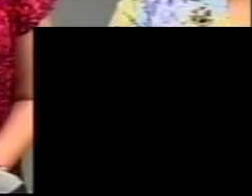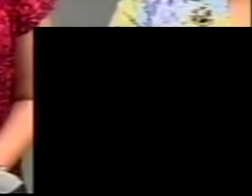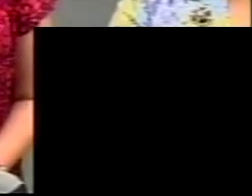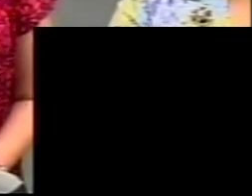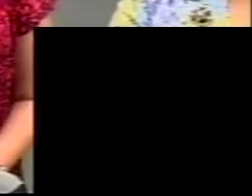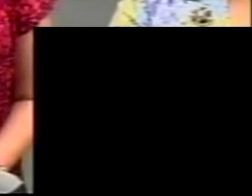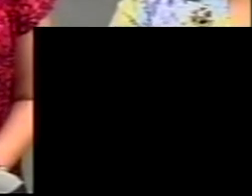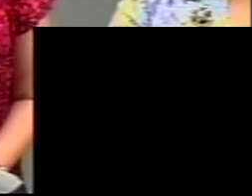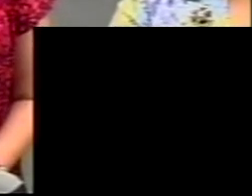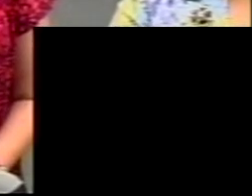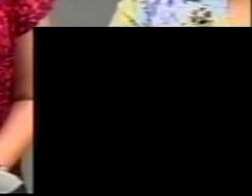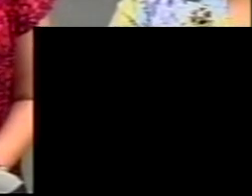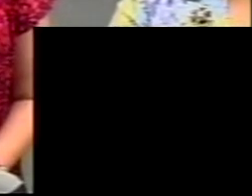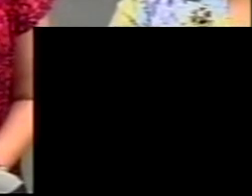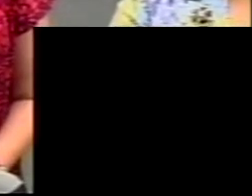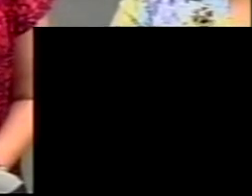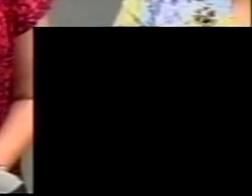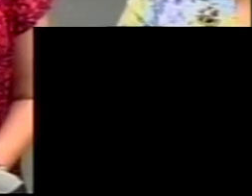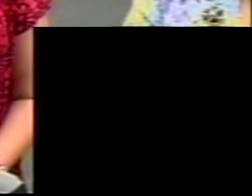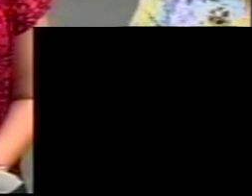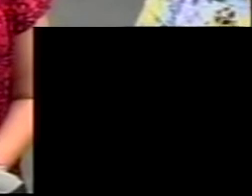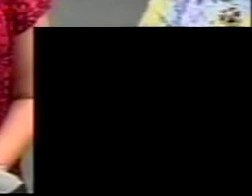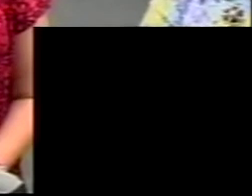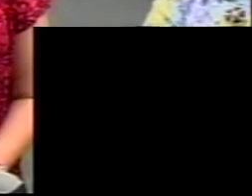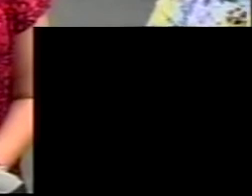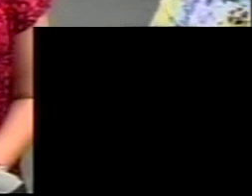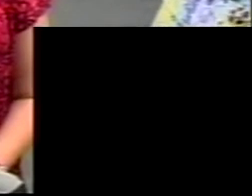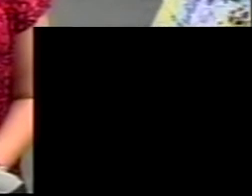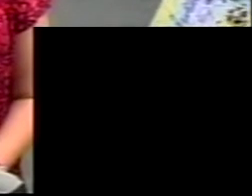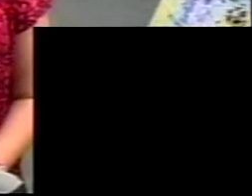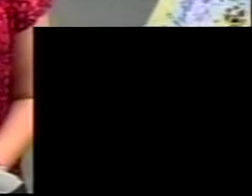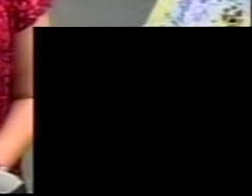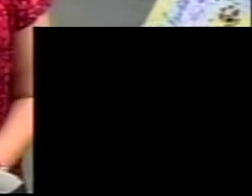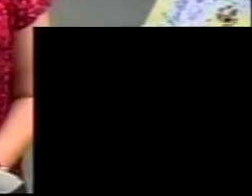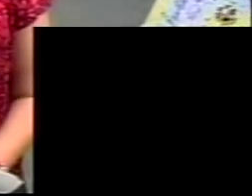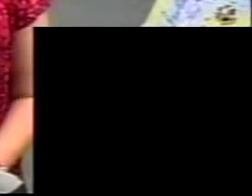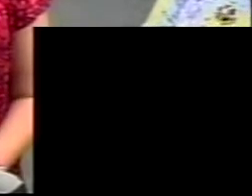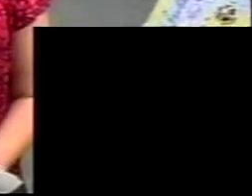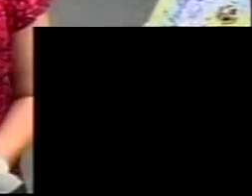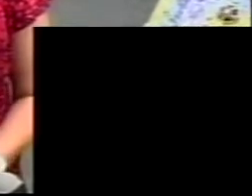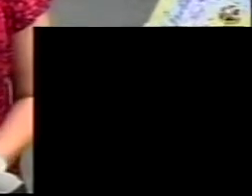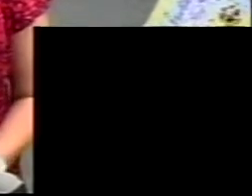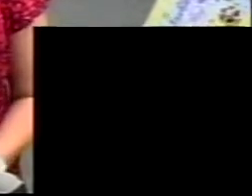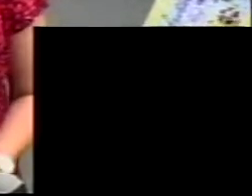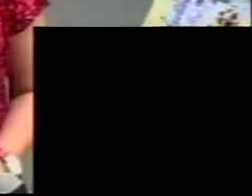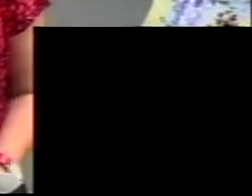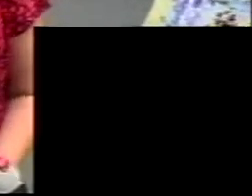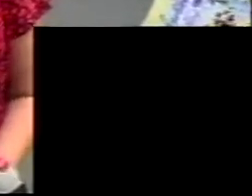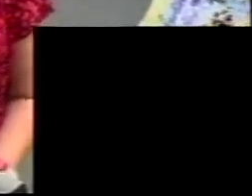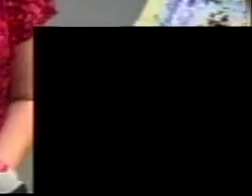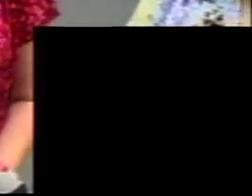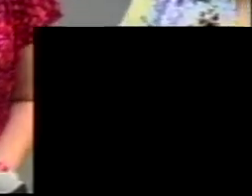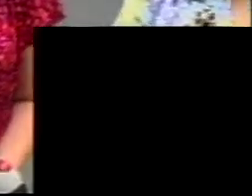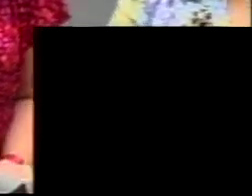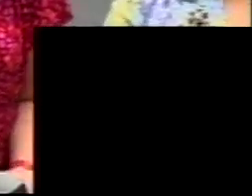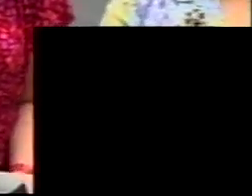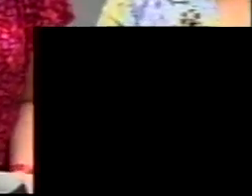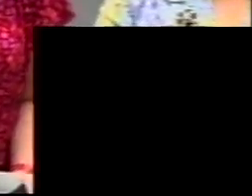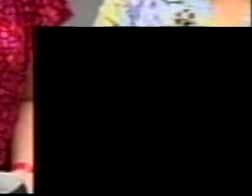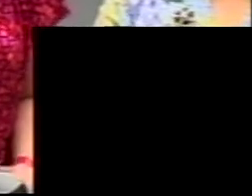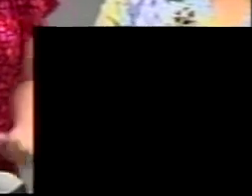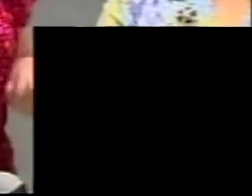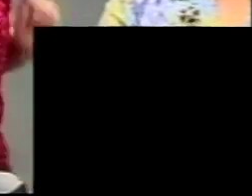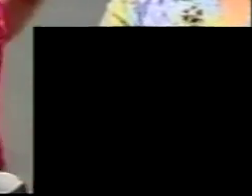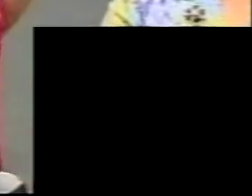or are Yes. they leaving, So Yes, ma'am. Yes. I've got a question. Peña? Rancho del Cielo, what area does that